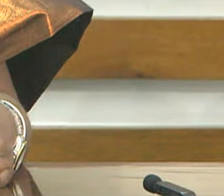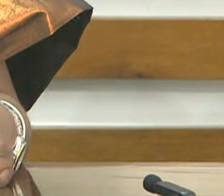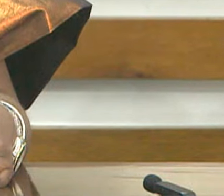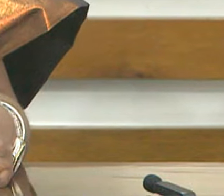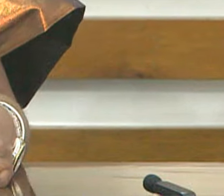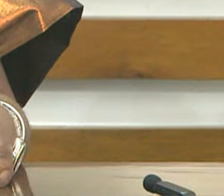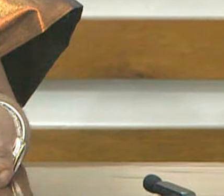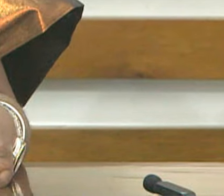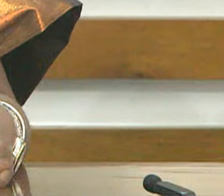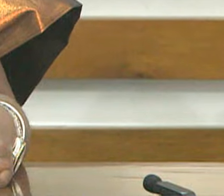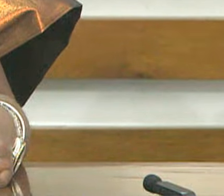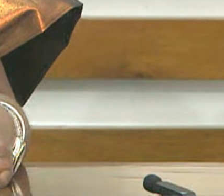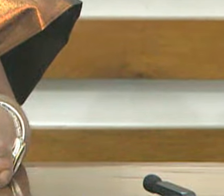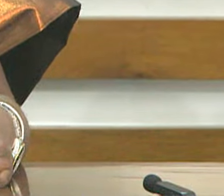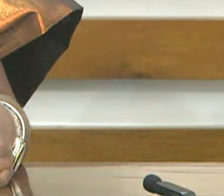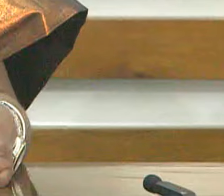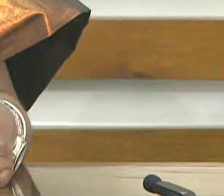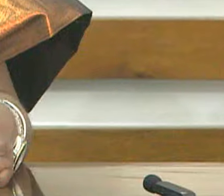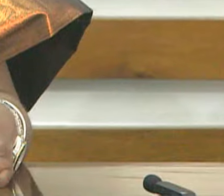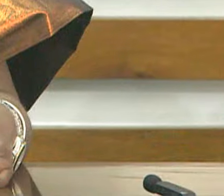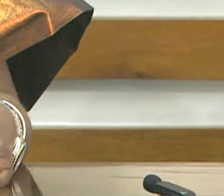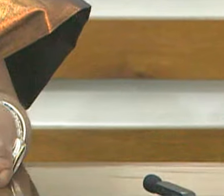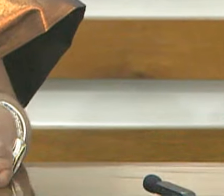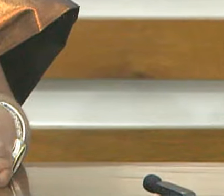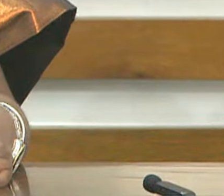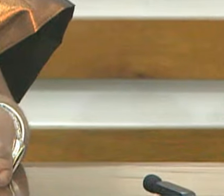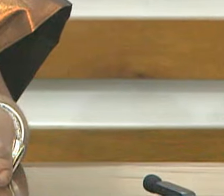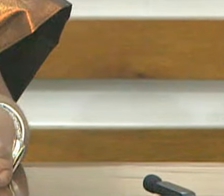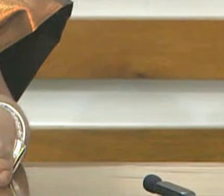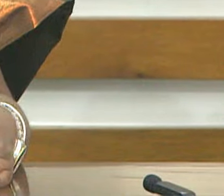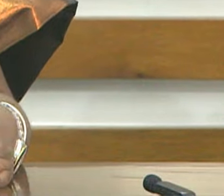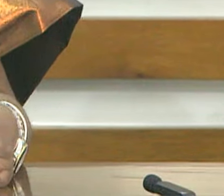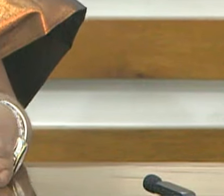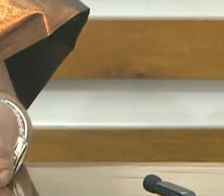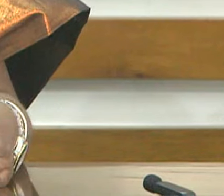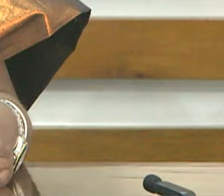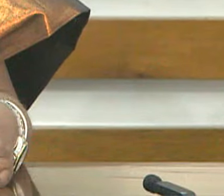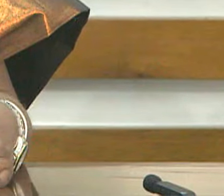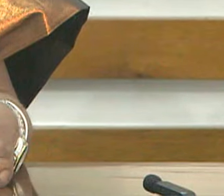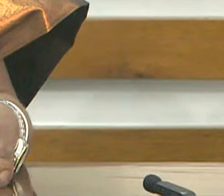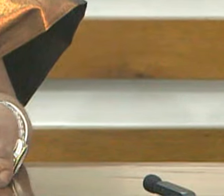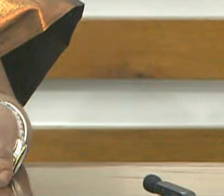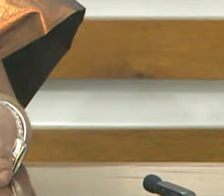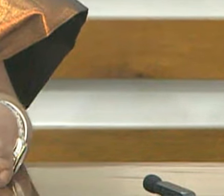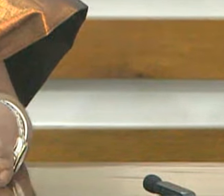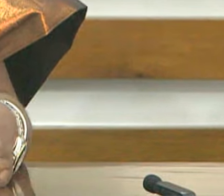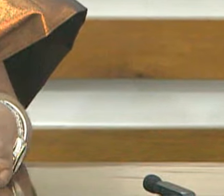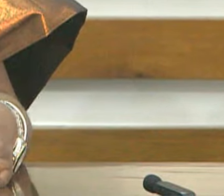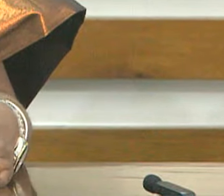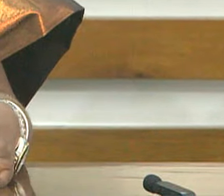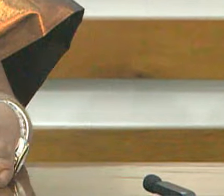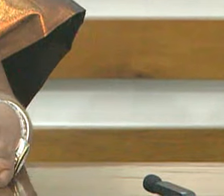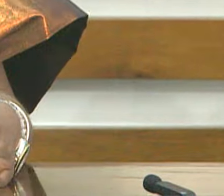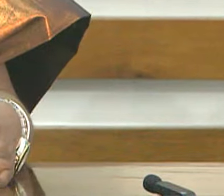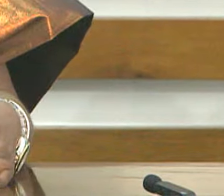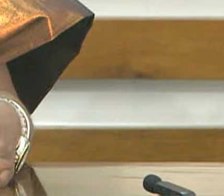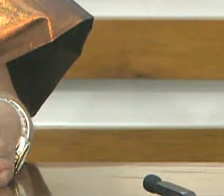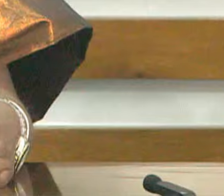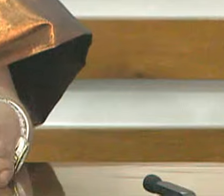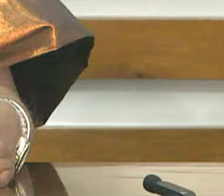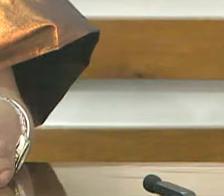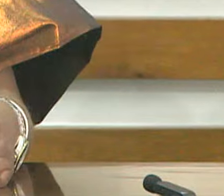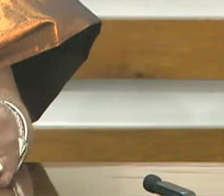self, not for married. Adult man and girl Pekin, we not 18 yet. Then not for married. Now the law